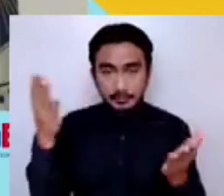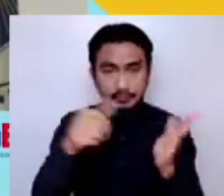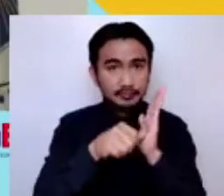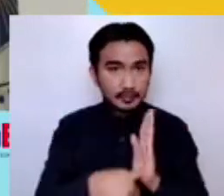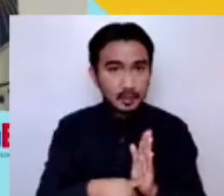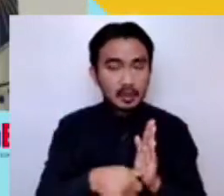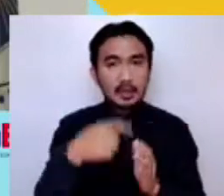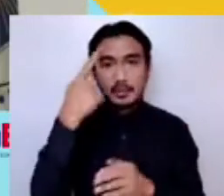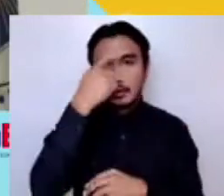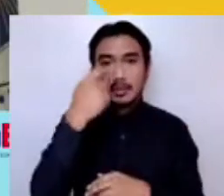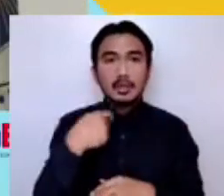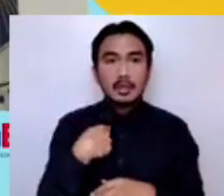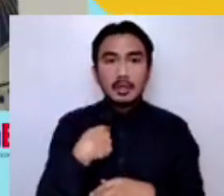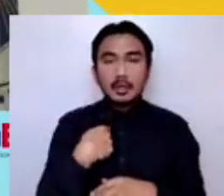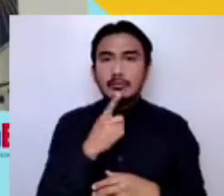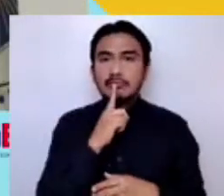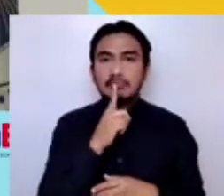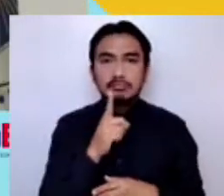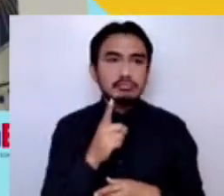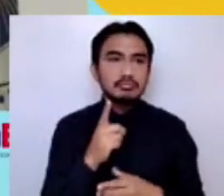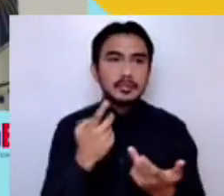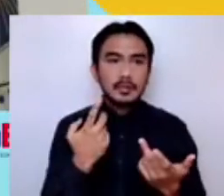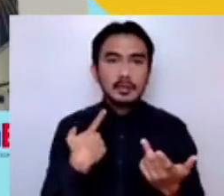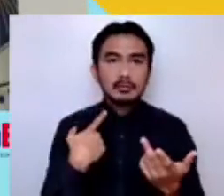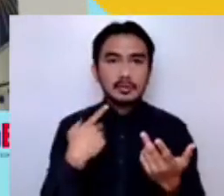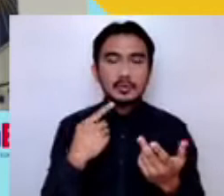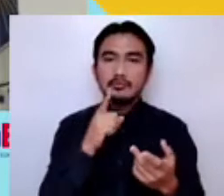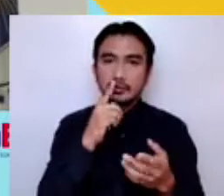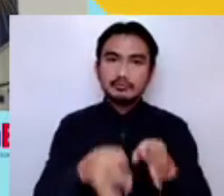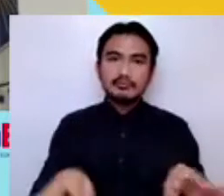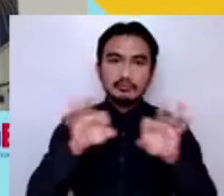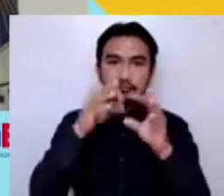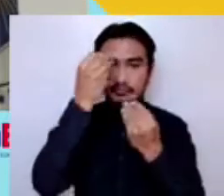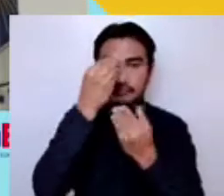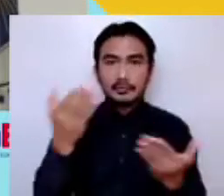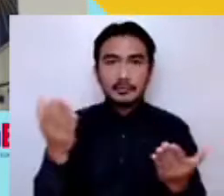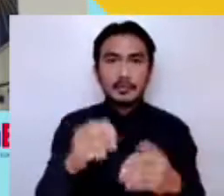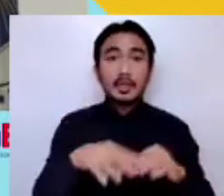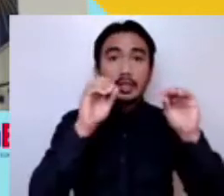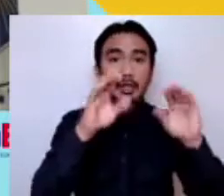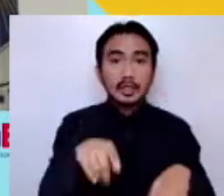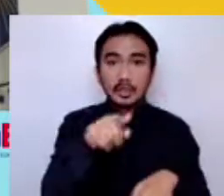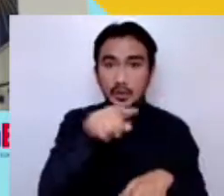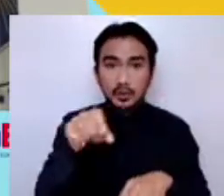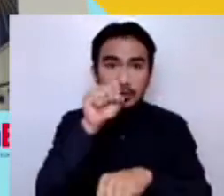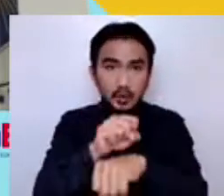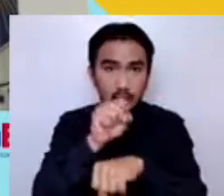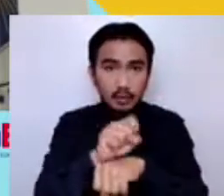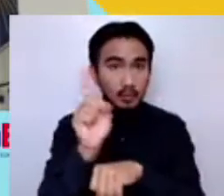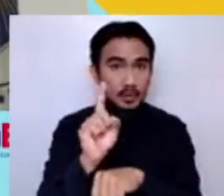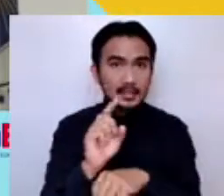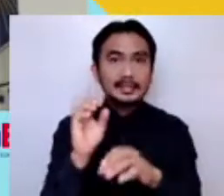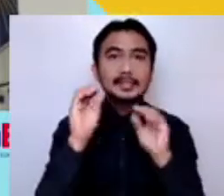it is still worth mentioning. As teachers, your only job is to teach and to mold